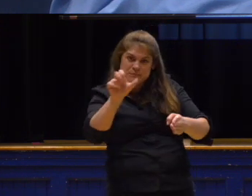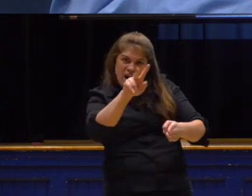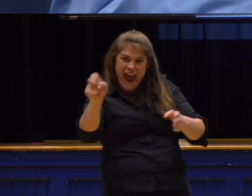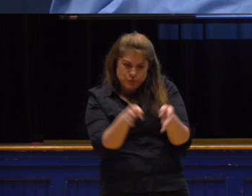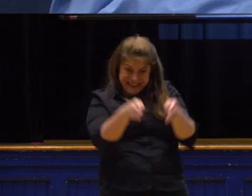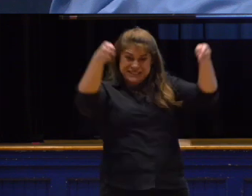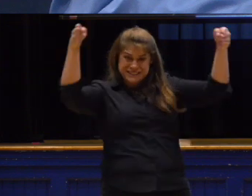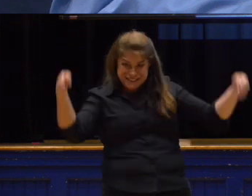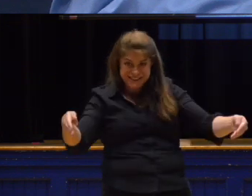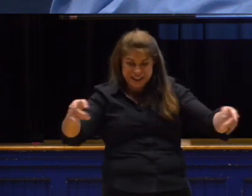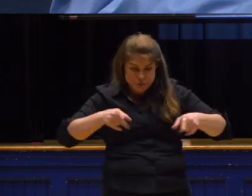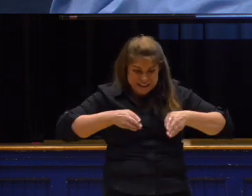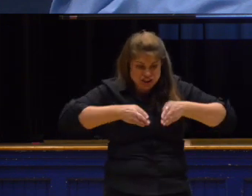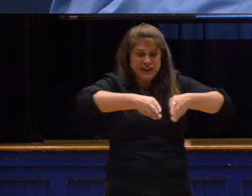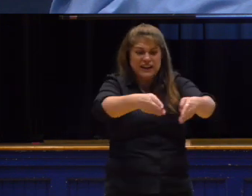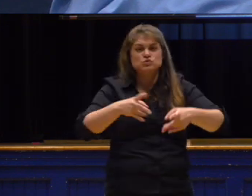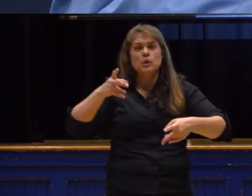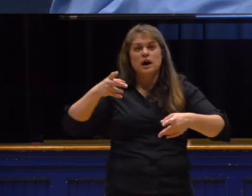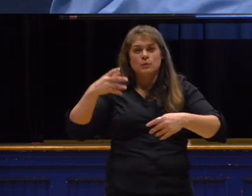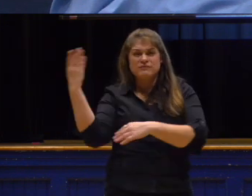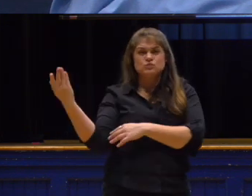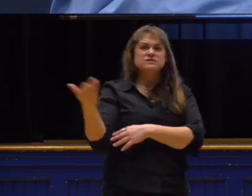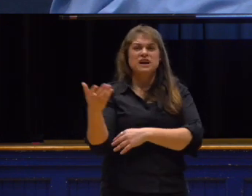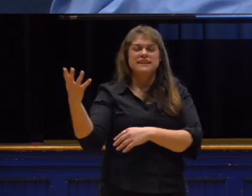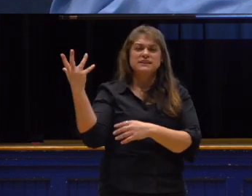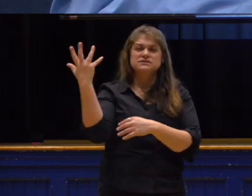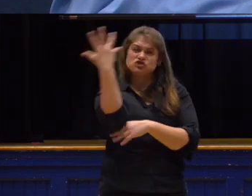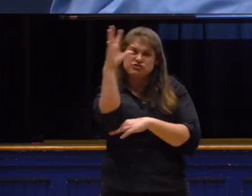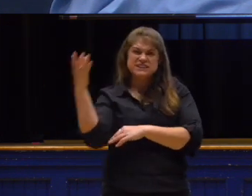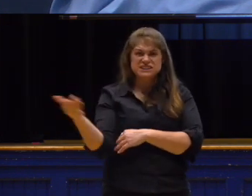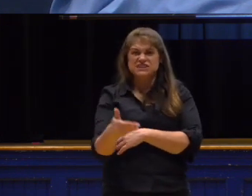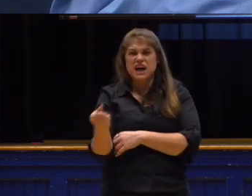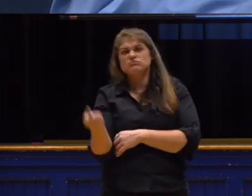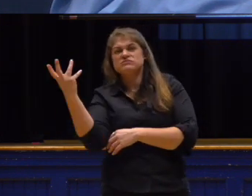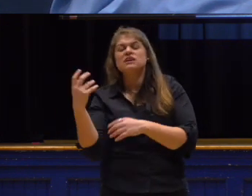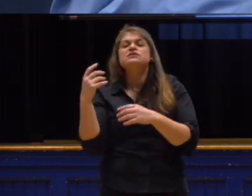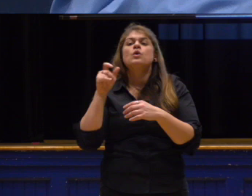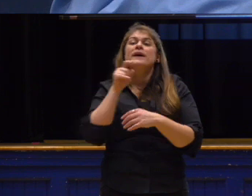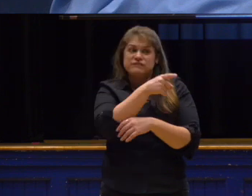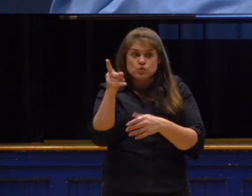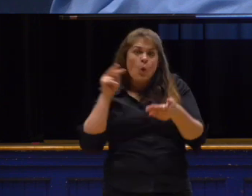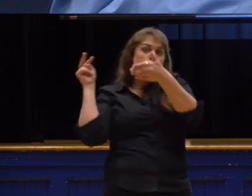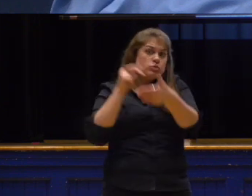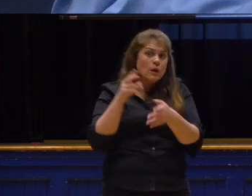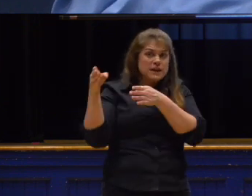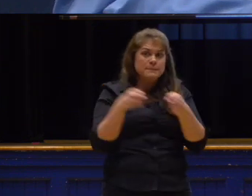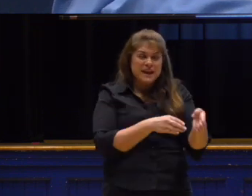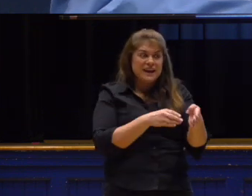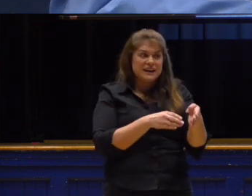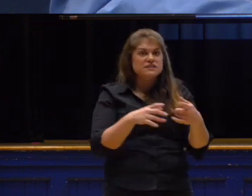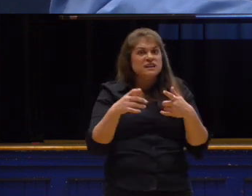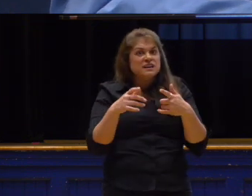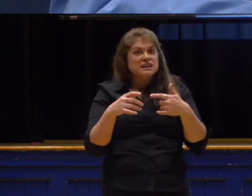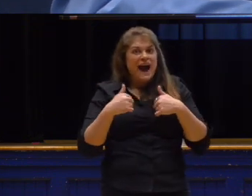widened significantly, which was going to require the cut down of a lot of trees. So if we were to post that plan and people looked at it, I would probably